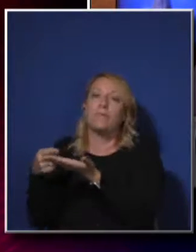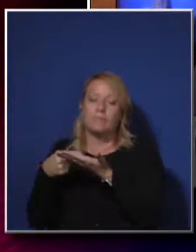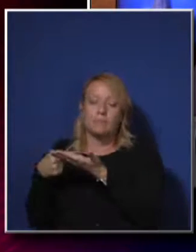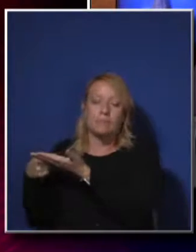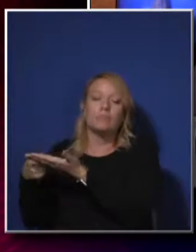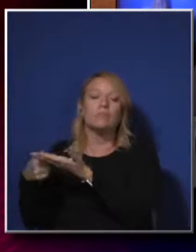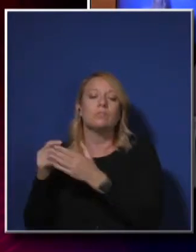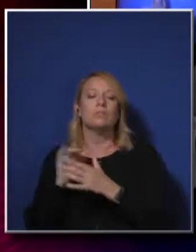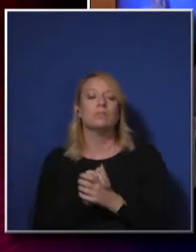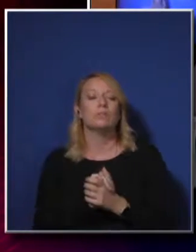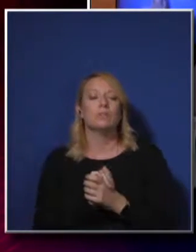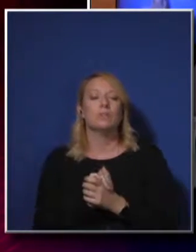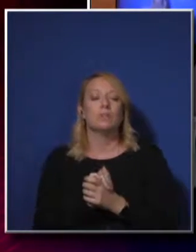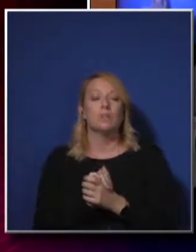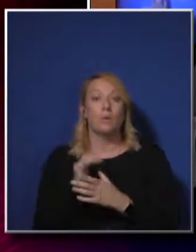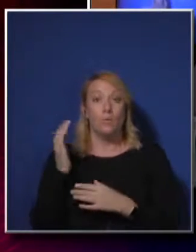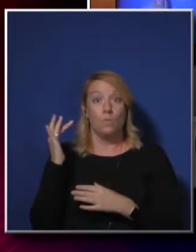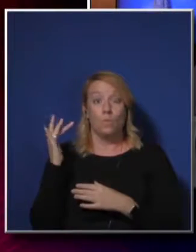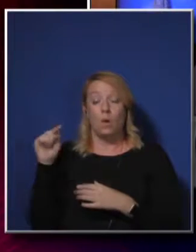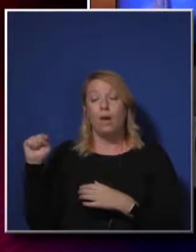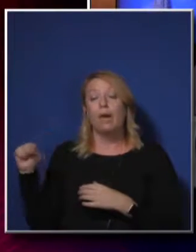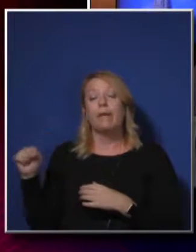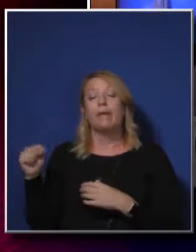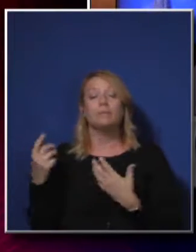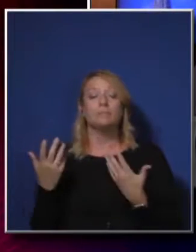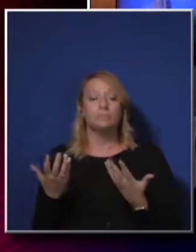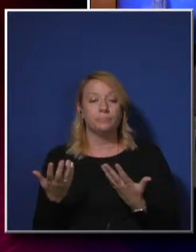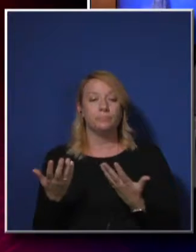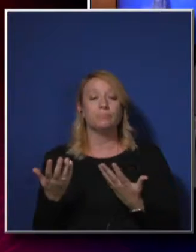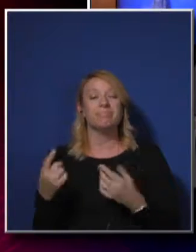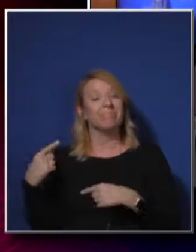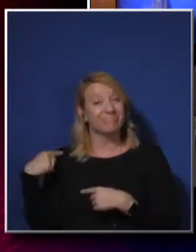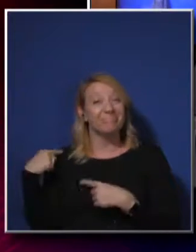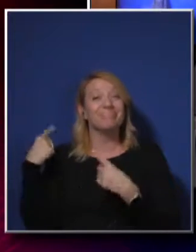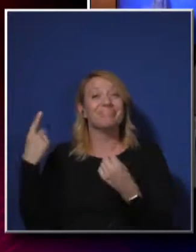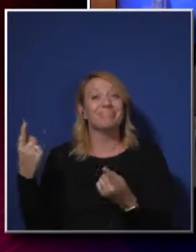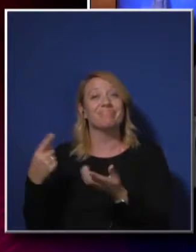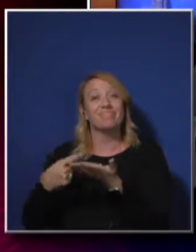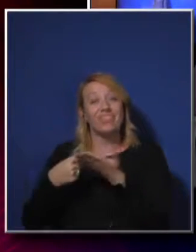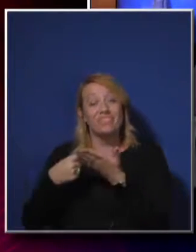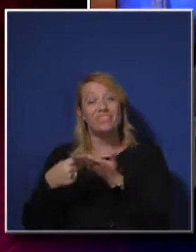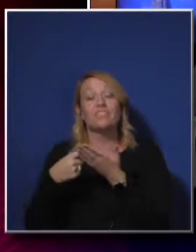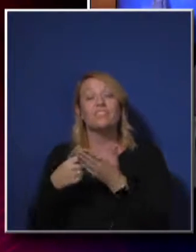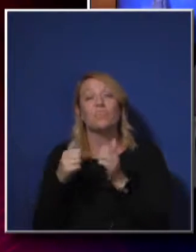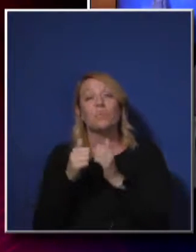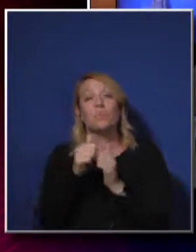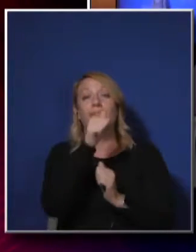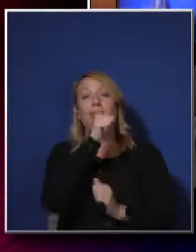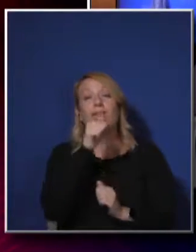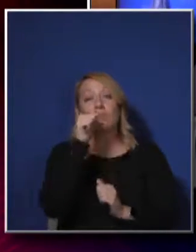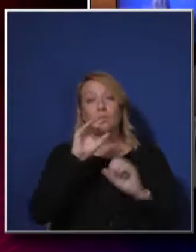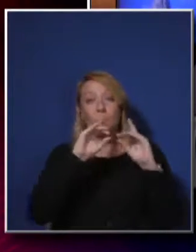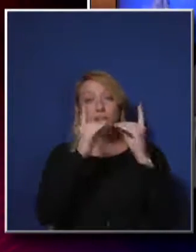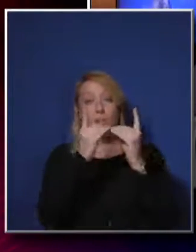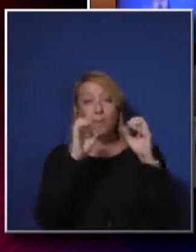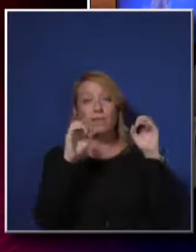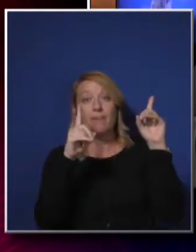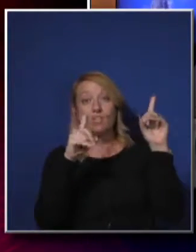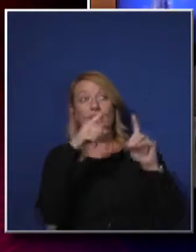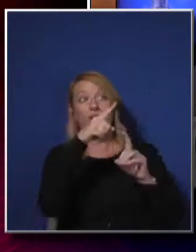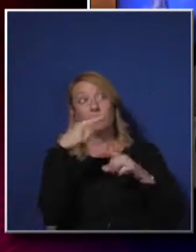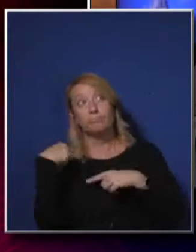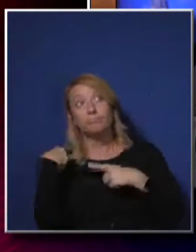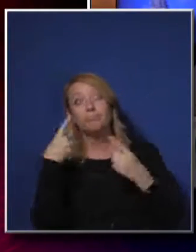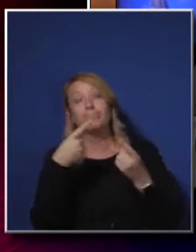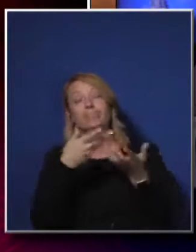session, we're going to talk about conversations we've been having with Arizona Department of Education